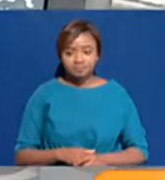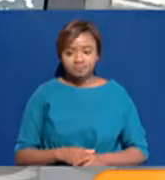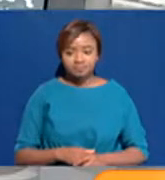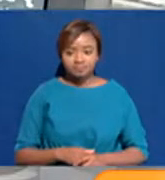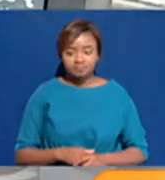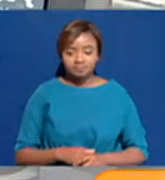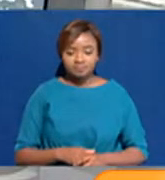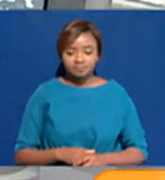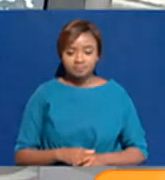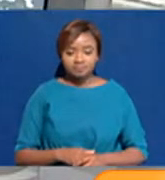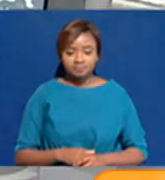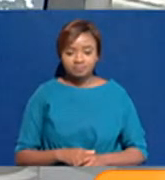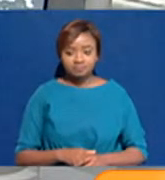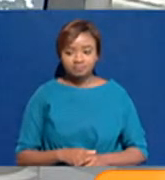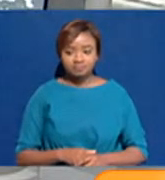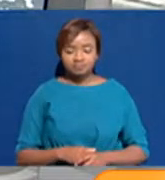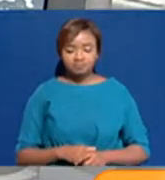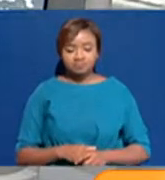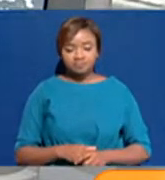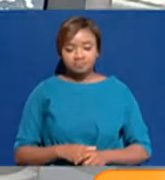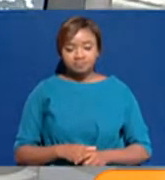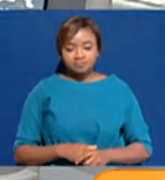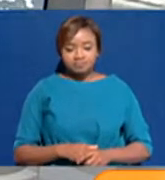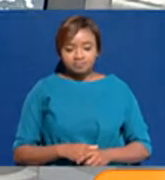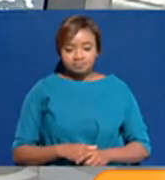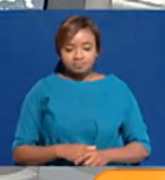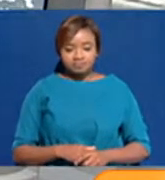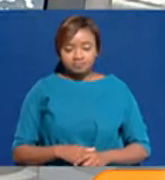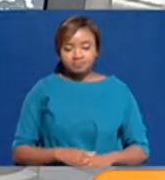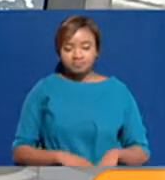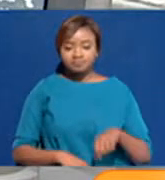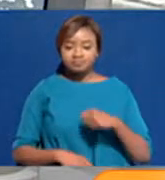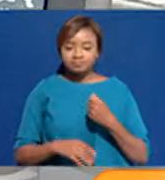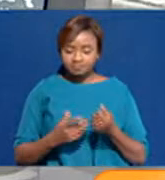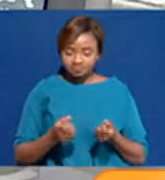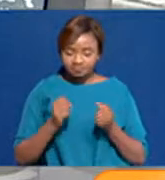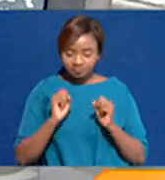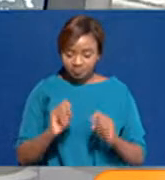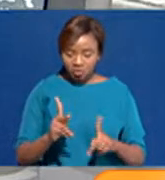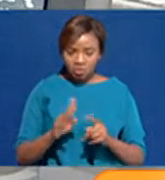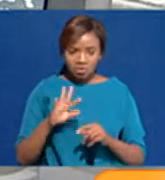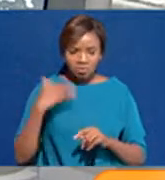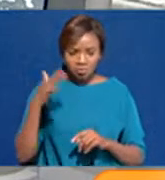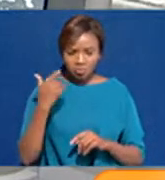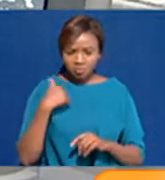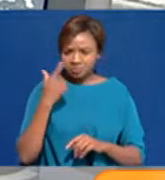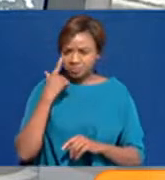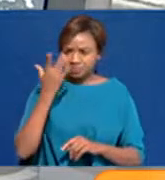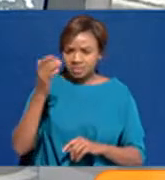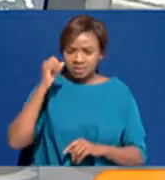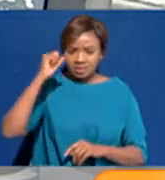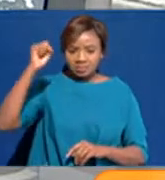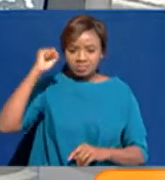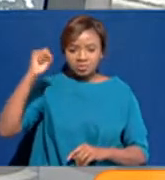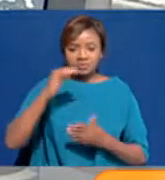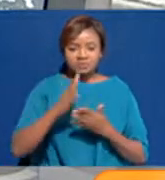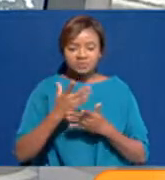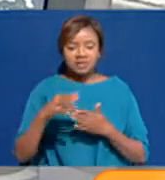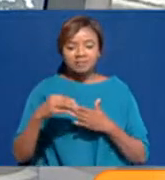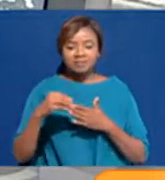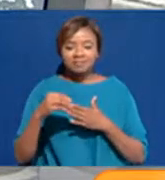being stewards of the people and their needs, oftentimes in the political arena, you see servant leadership